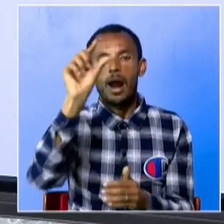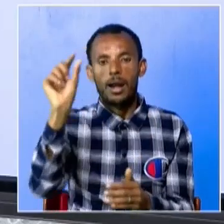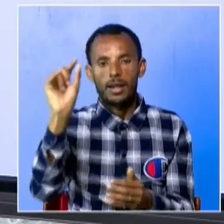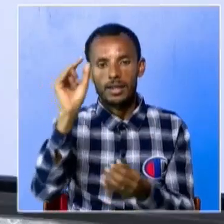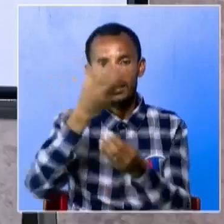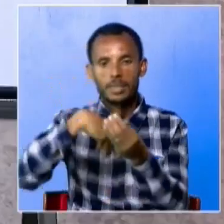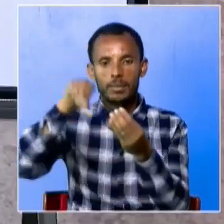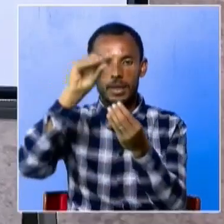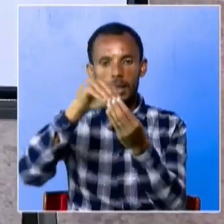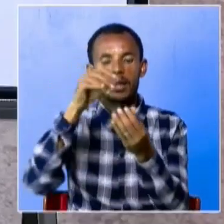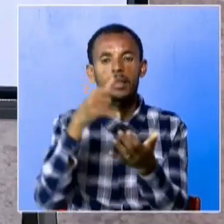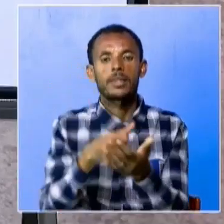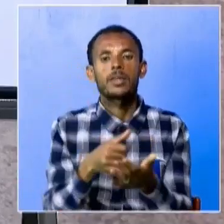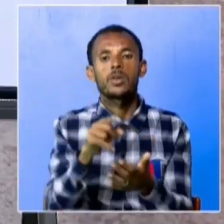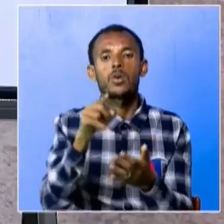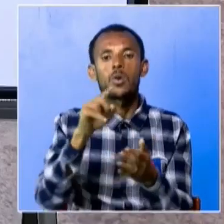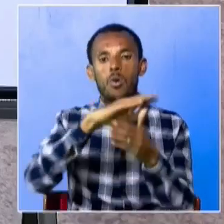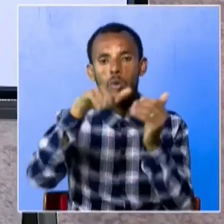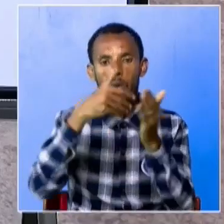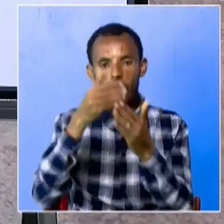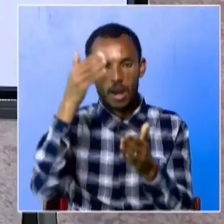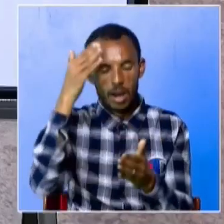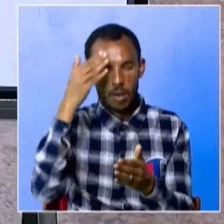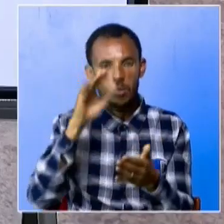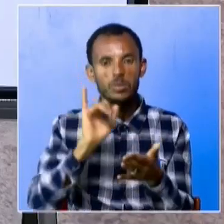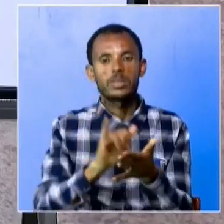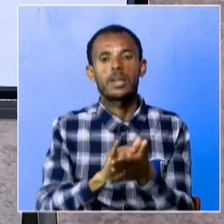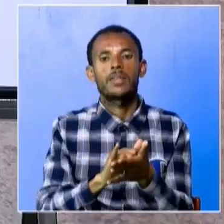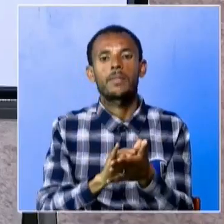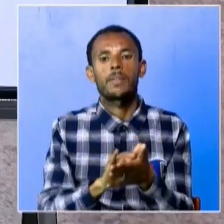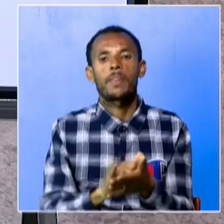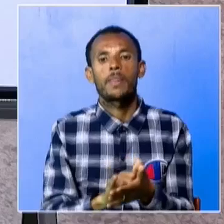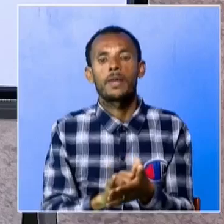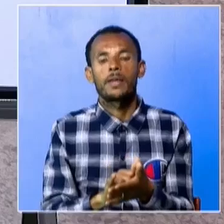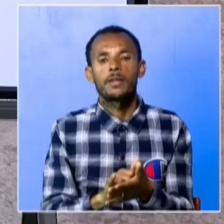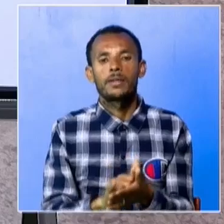it, right? You all know that the